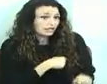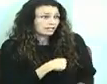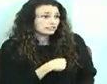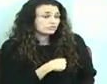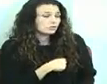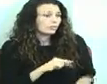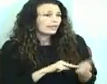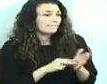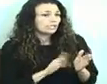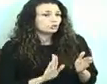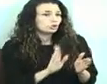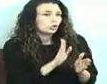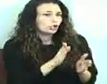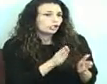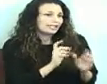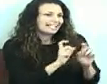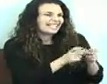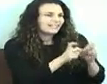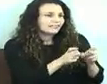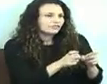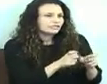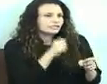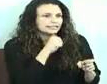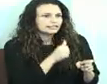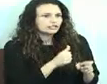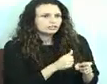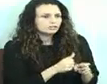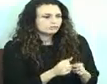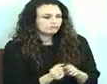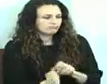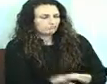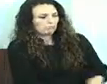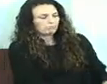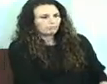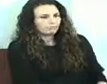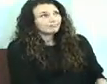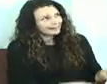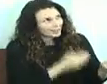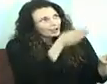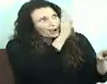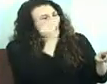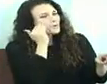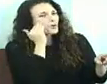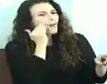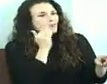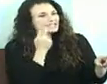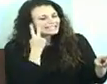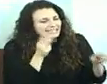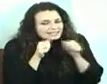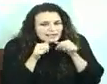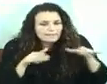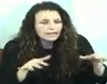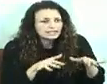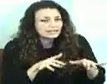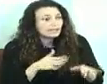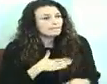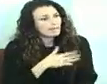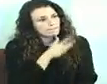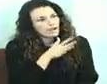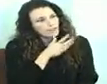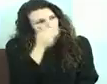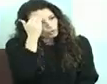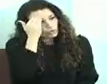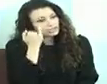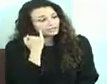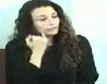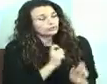not going to go out of sight of God. He's going to see your blessing. And my mom believed that when you gave in secret, you were